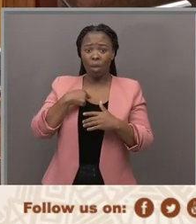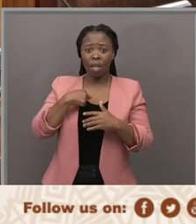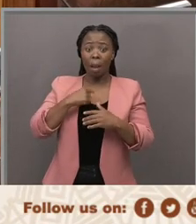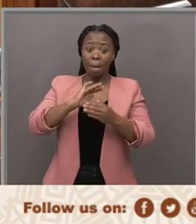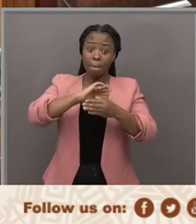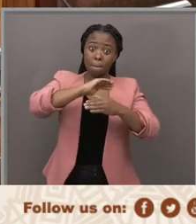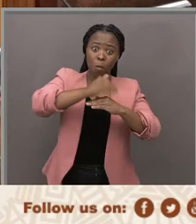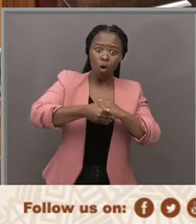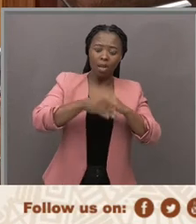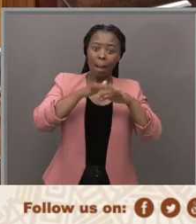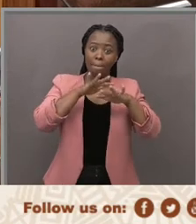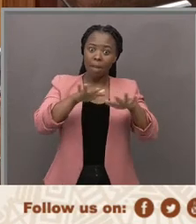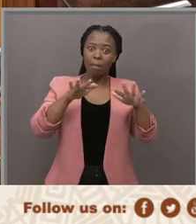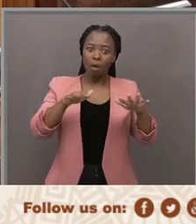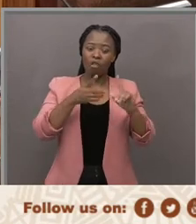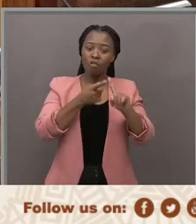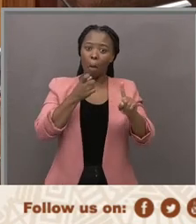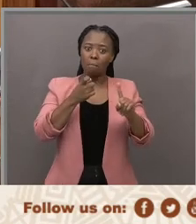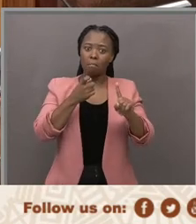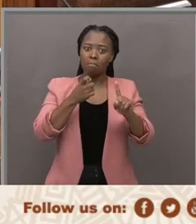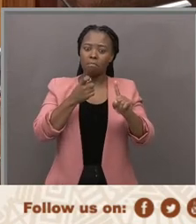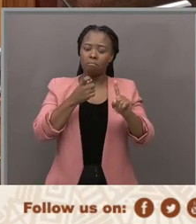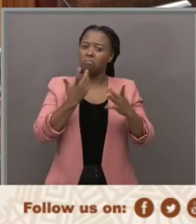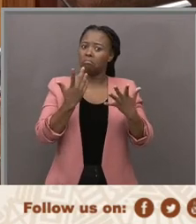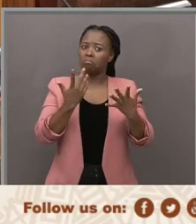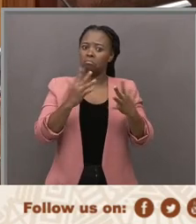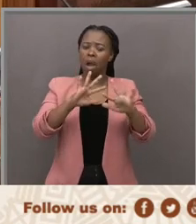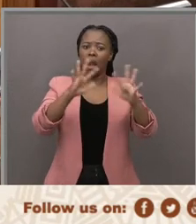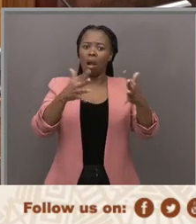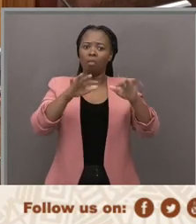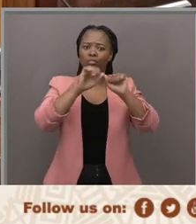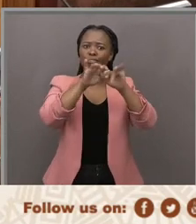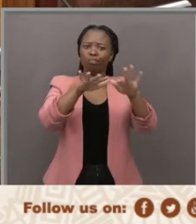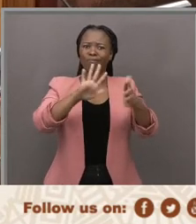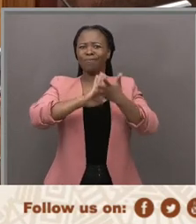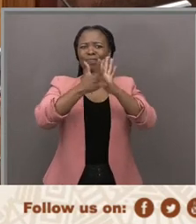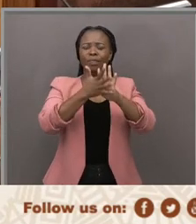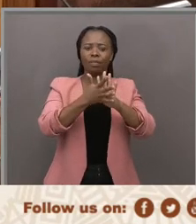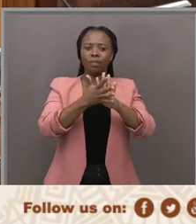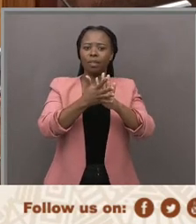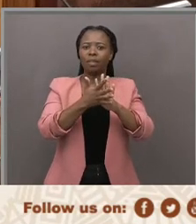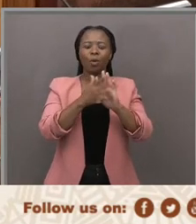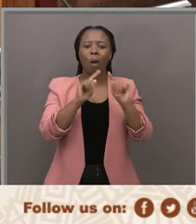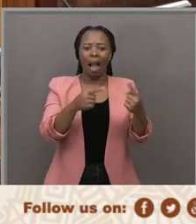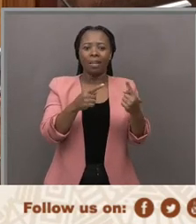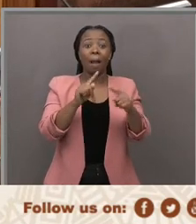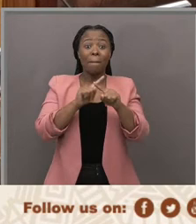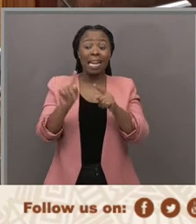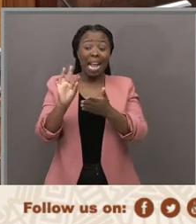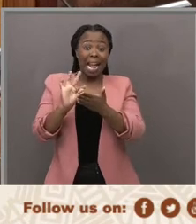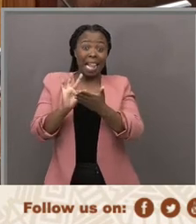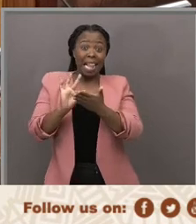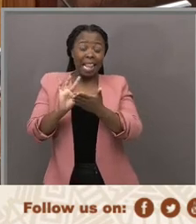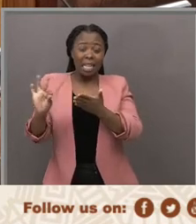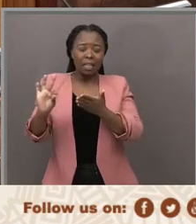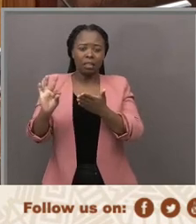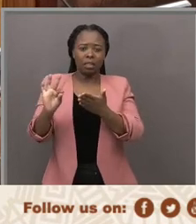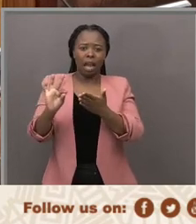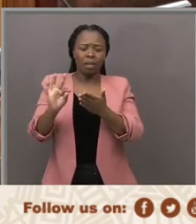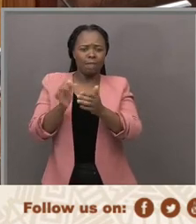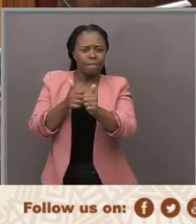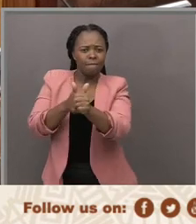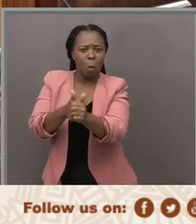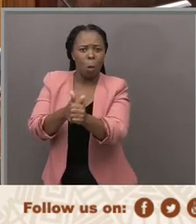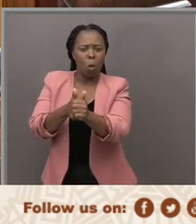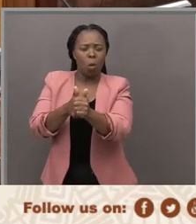need effective government. You also need ethical government. You also need clean governance, so that these interventions must be for what they